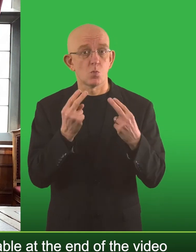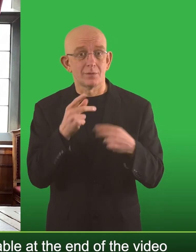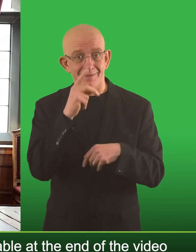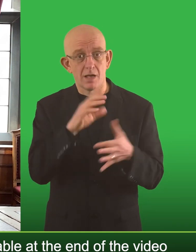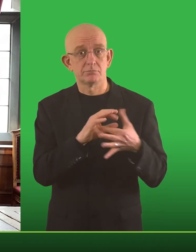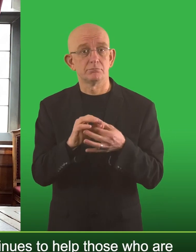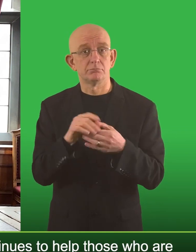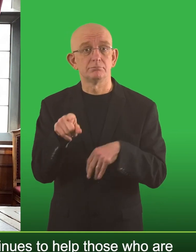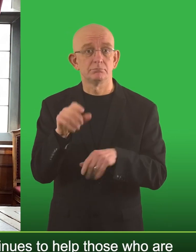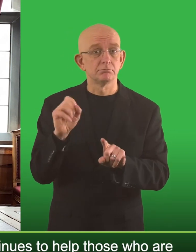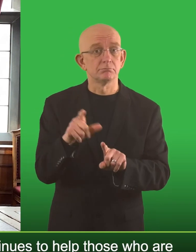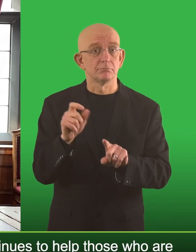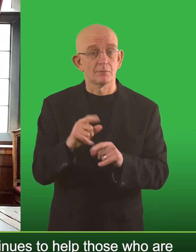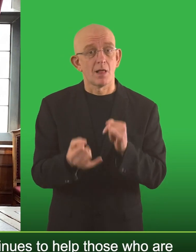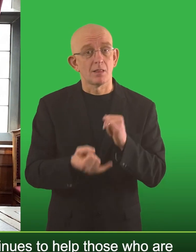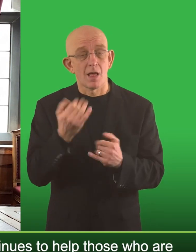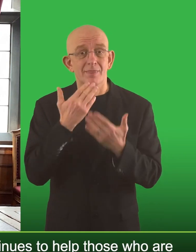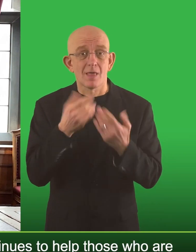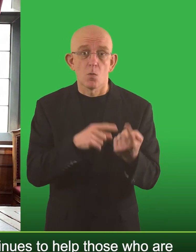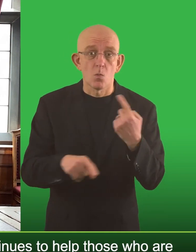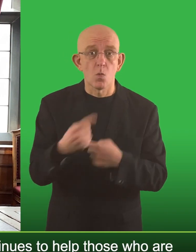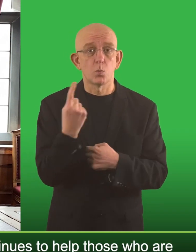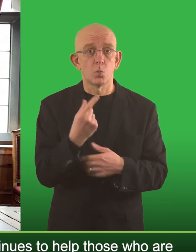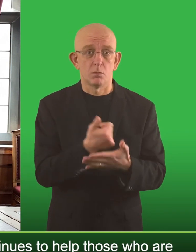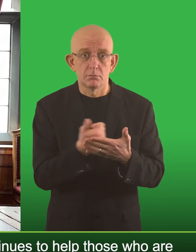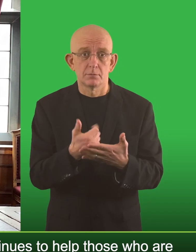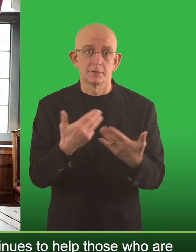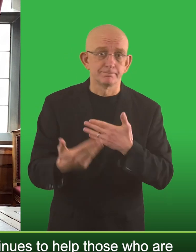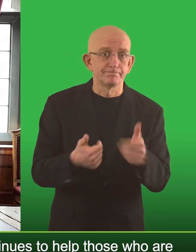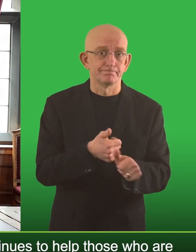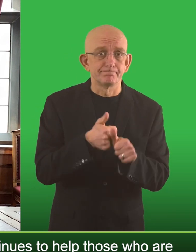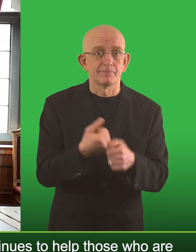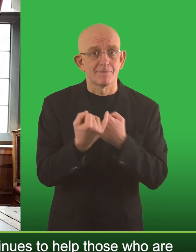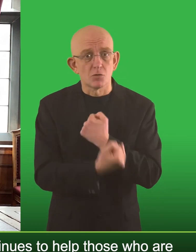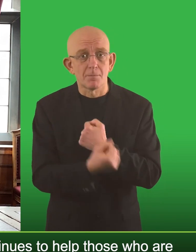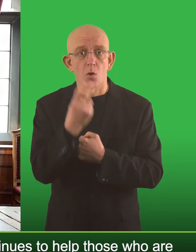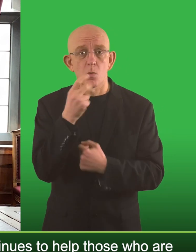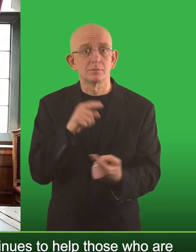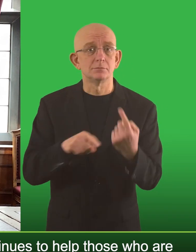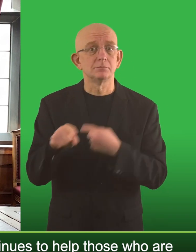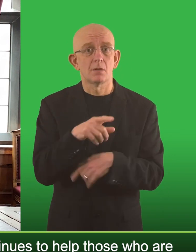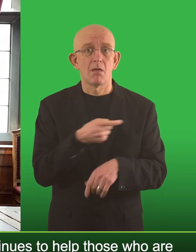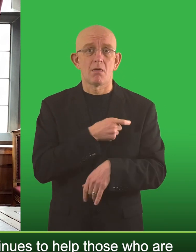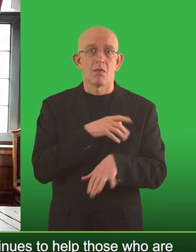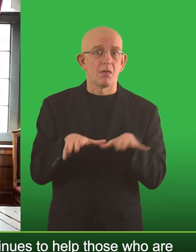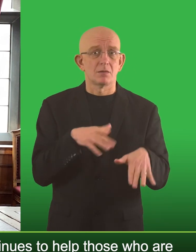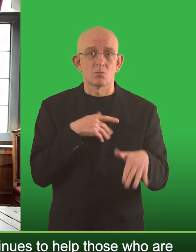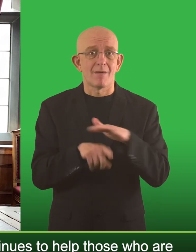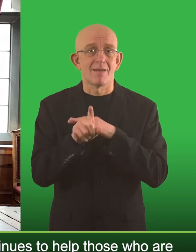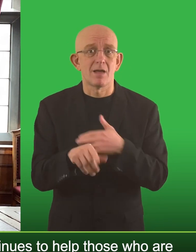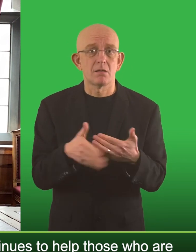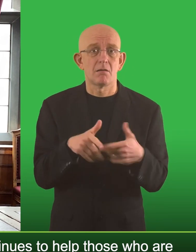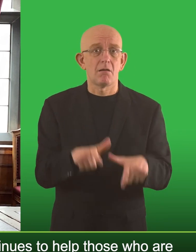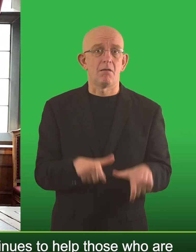to the newsletter. So lastly, thank you to everyone who continues to help those who are vulnerable and the elderly